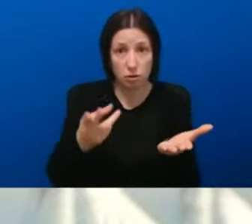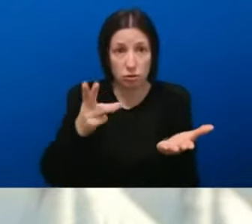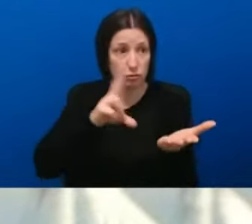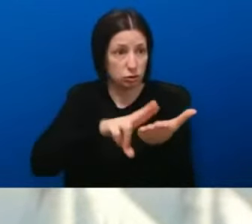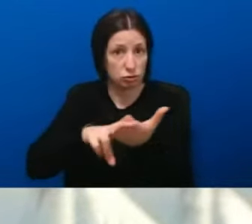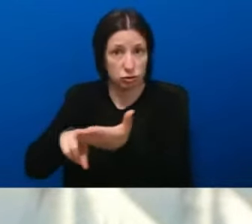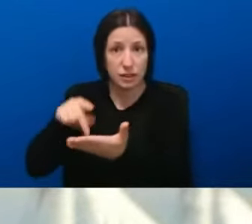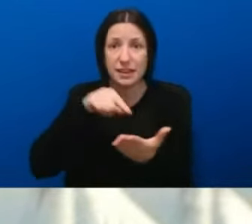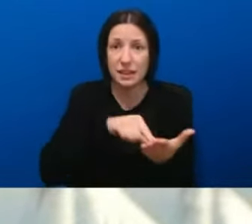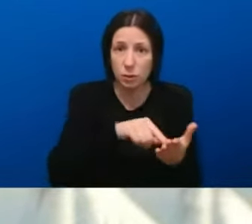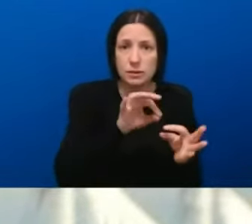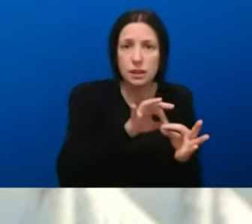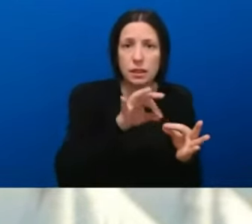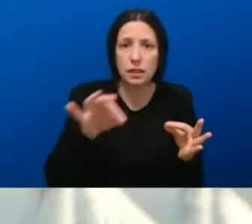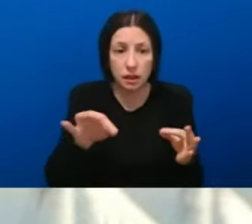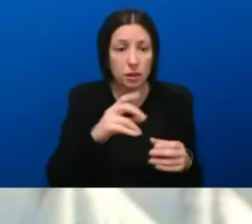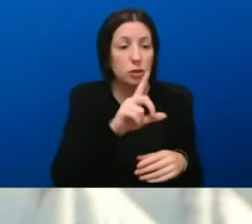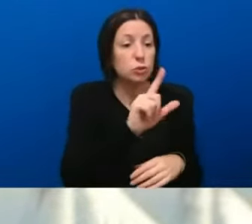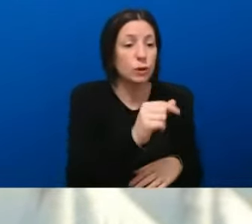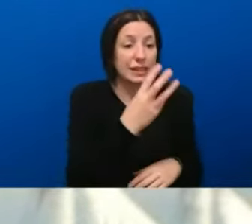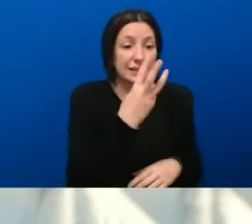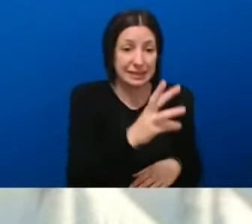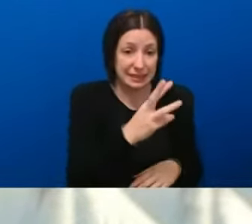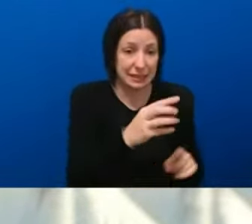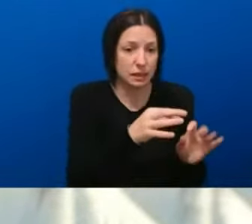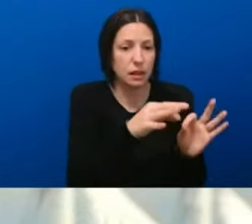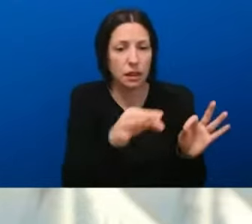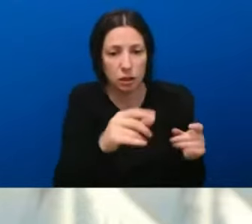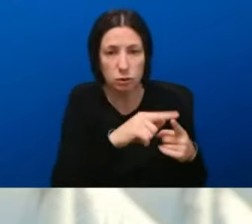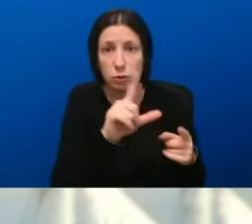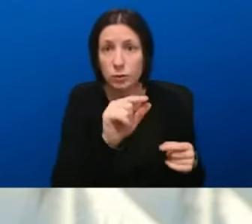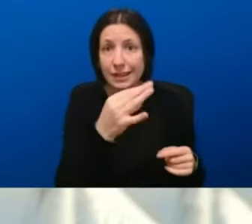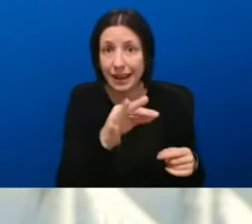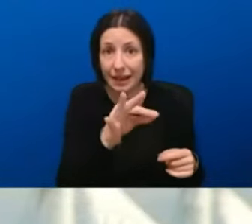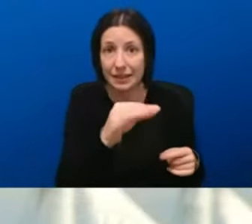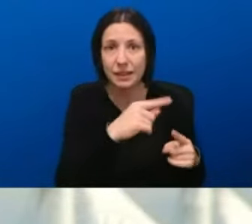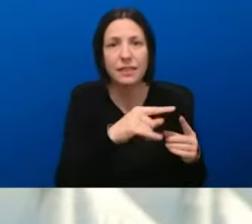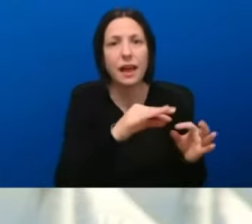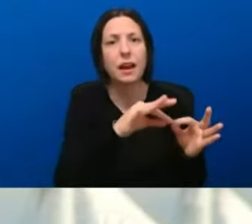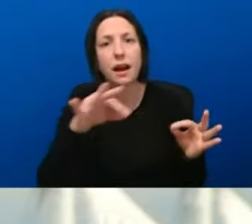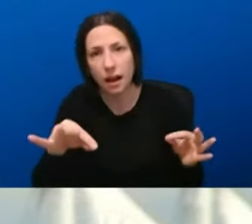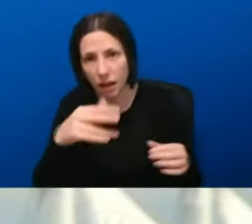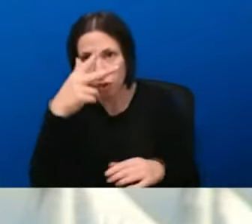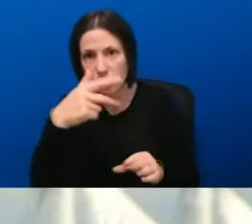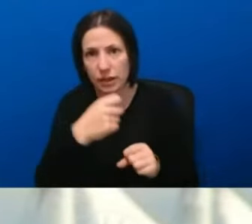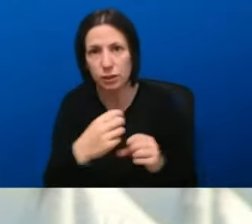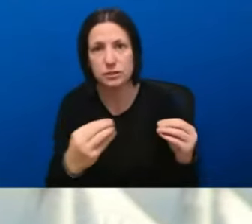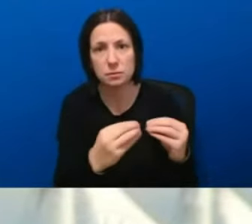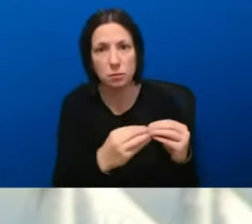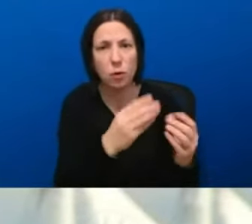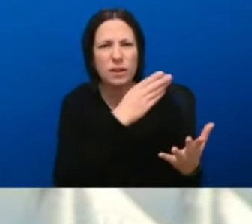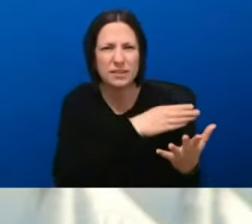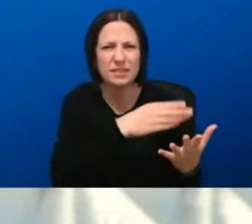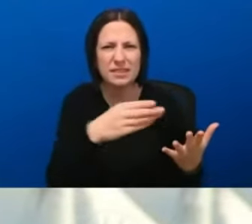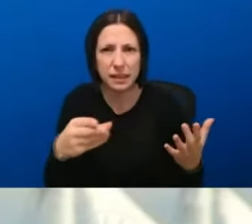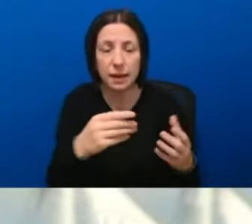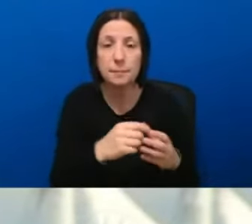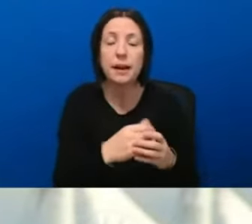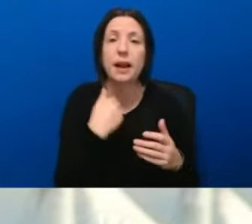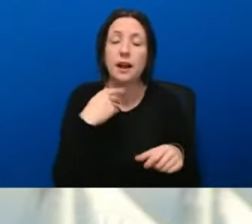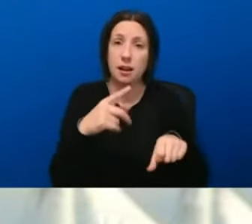delayed 3 years from 2016 to 2019, and then delayed a further 3 years. There's been